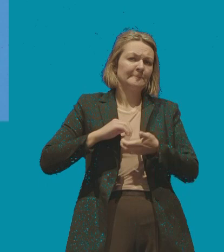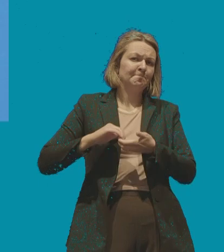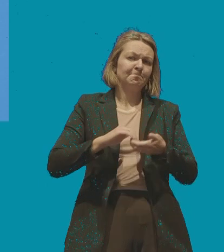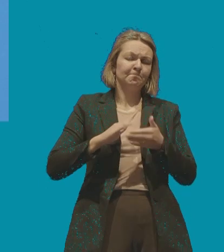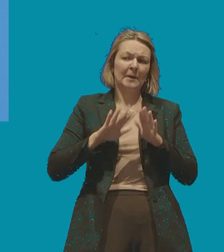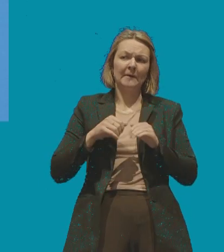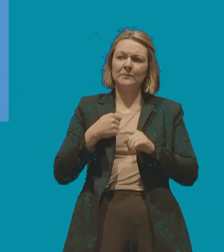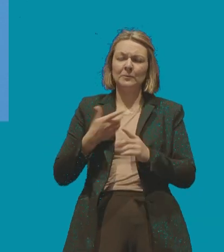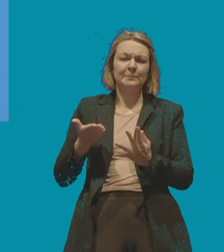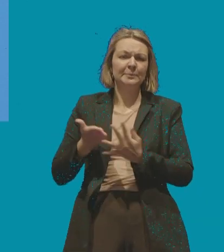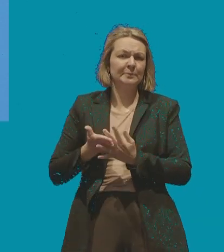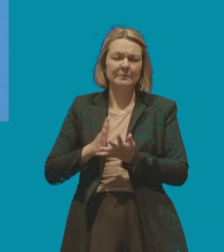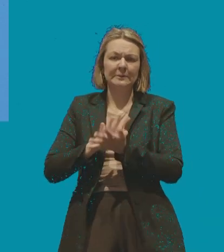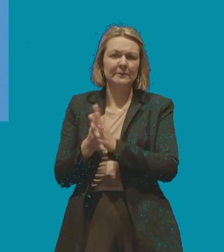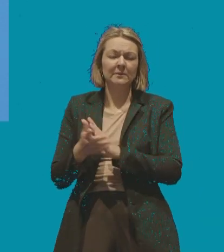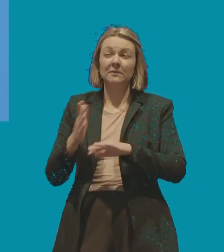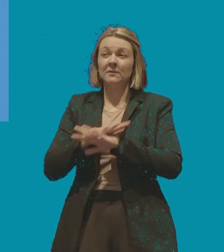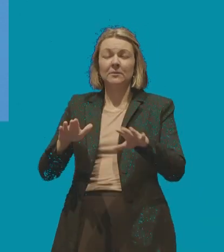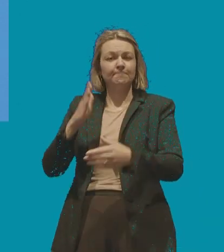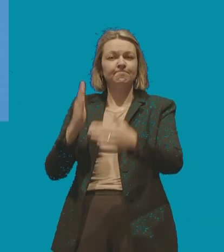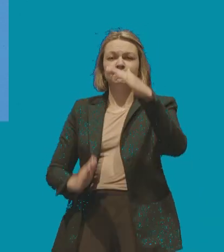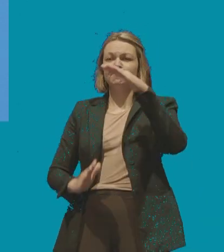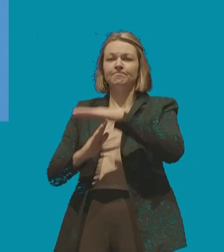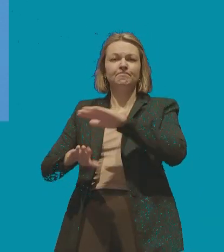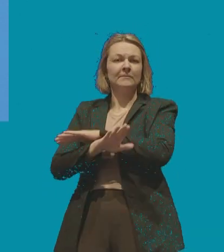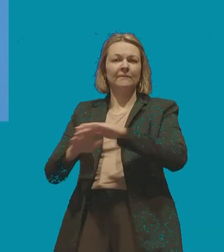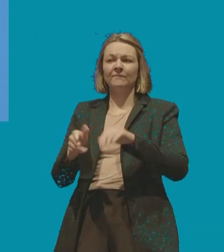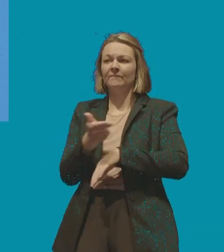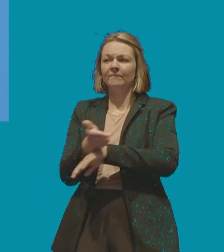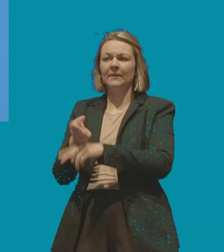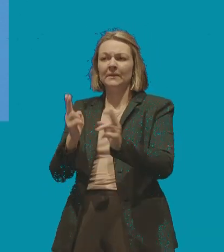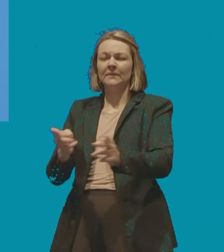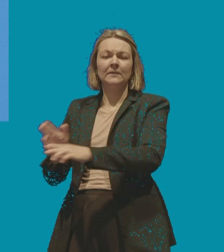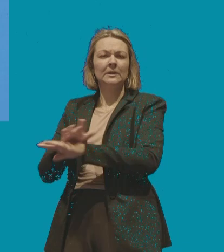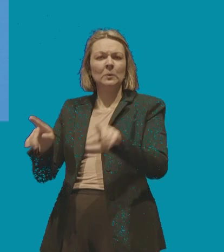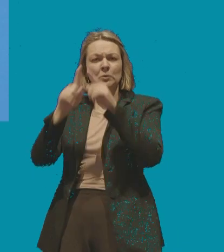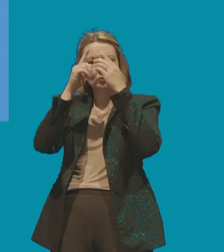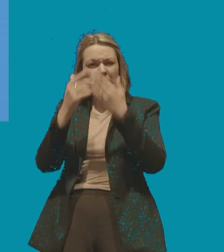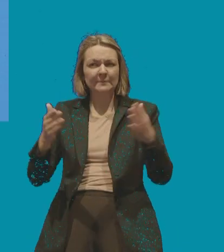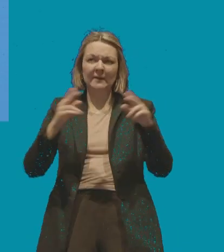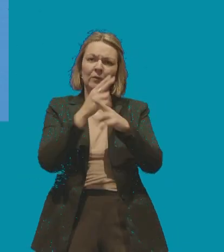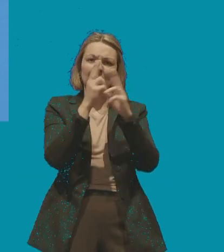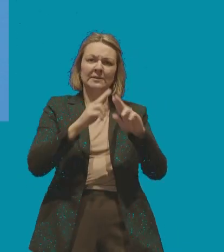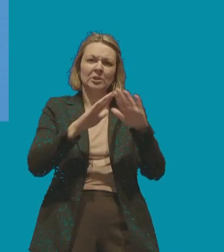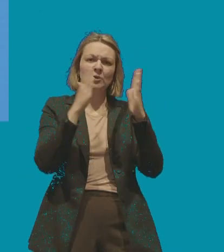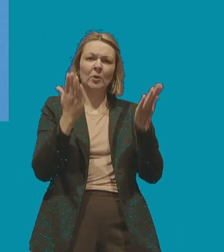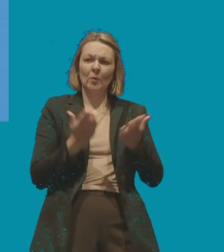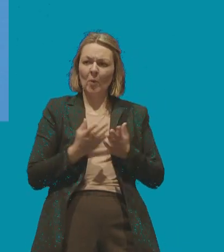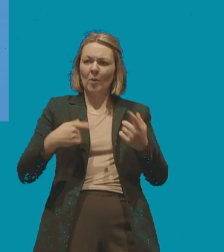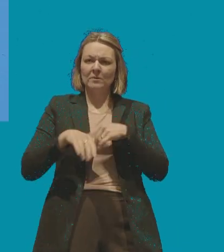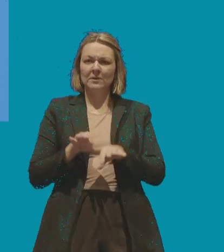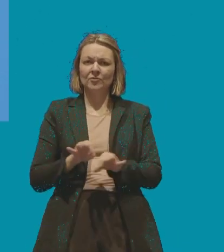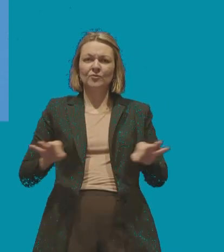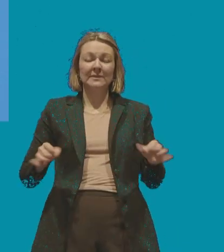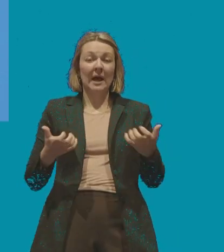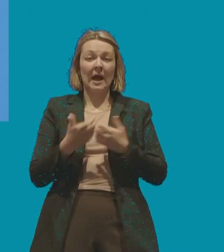all hostages, an immediate ceasefire, respect for international law, and a recognition that the only route to peace lies in a